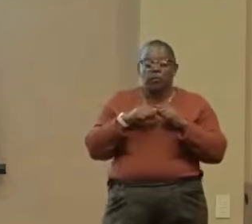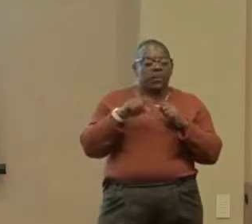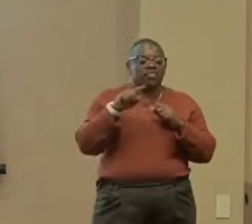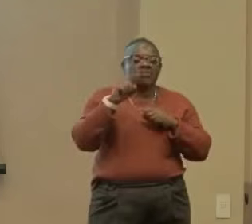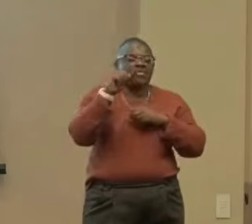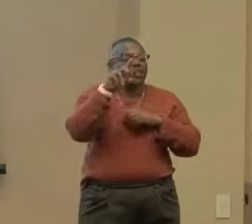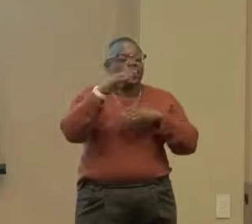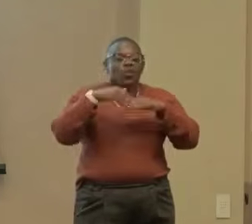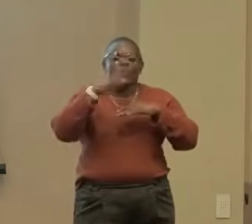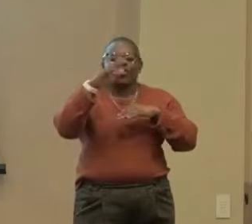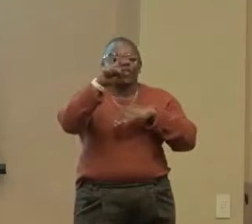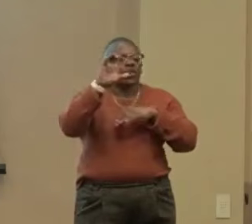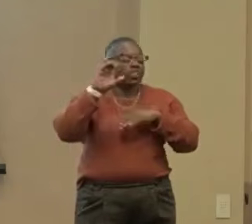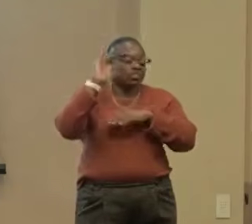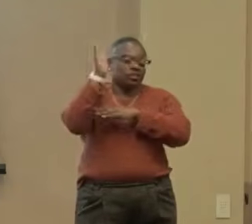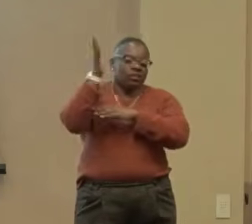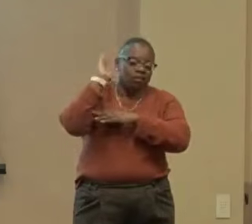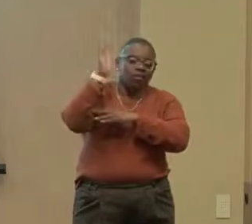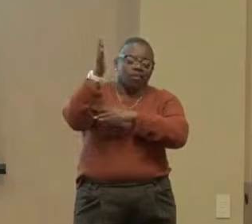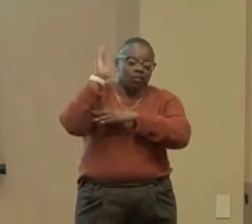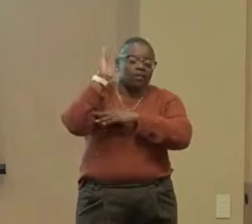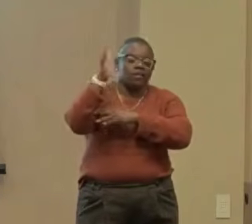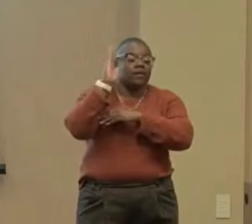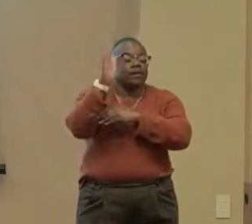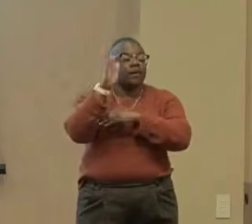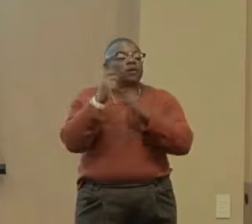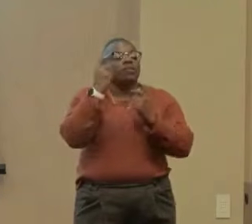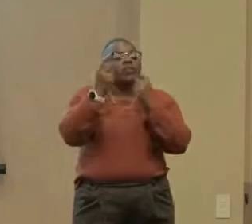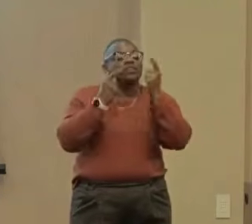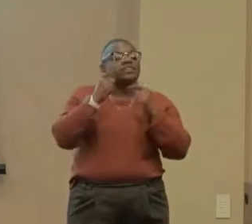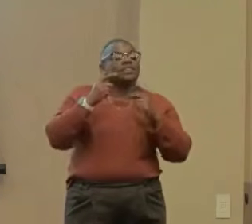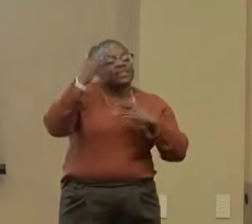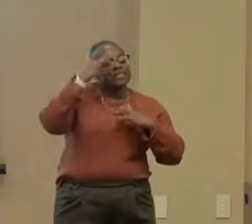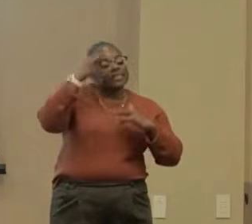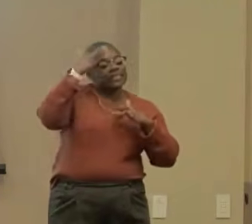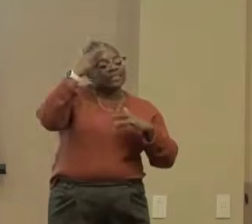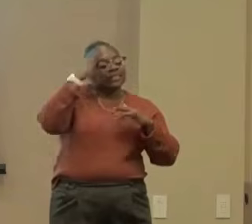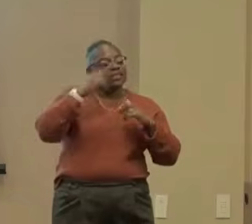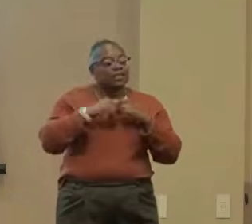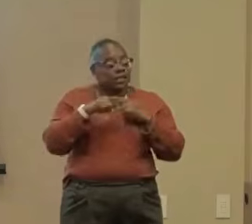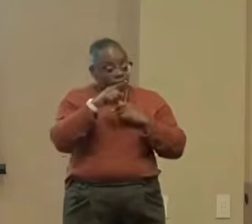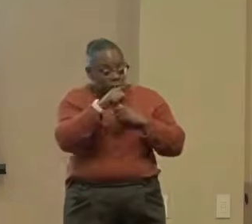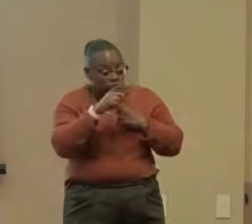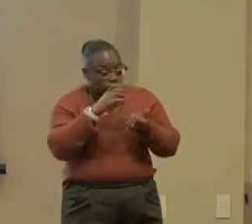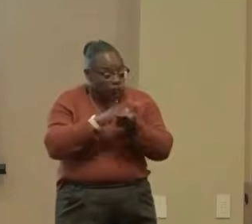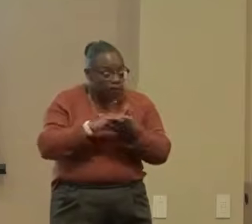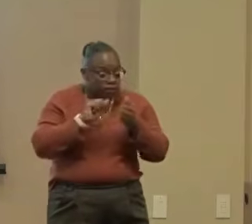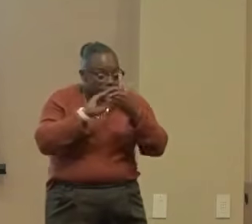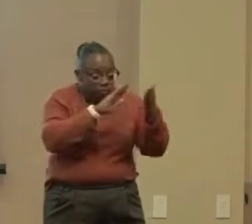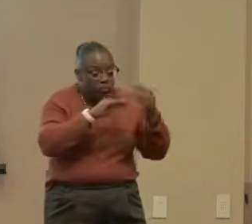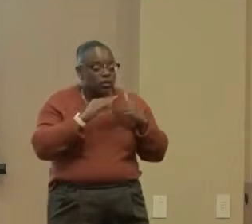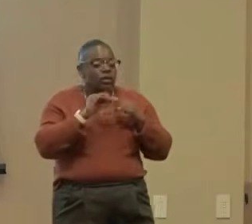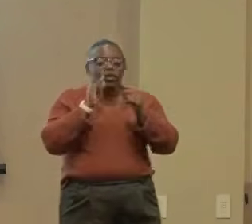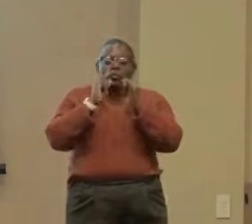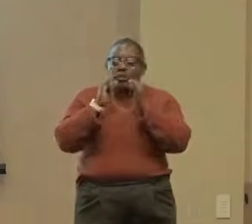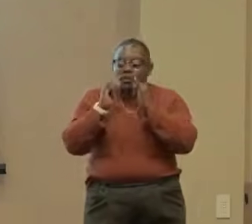talks, really just getting an understanding of the disease and sort of what your wife is dealing with. And we've interviewed couples,